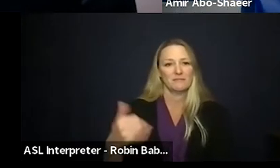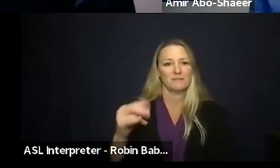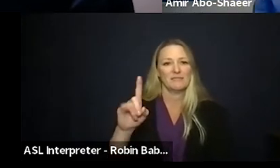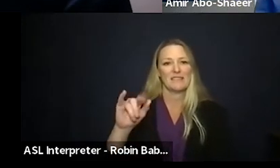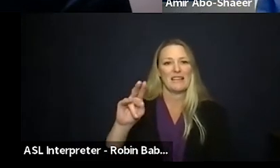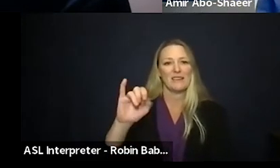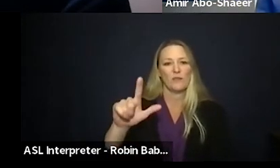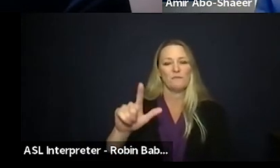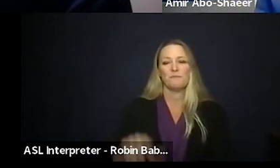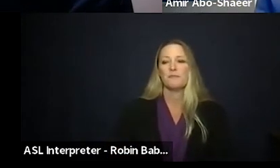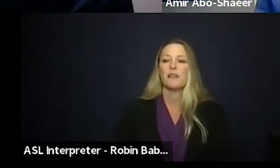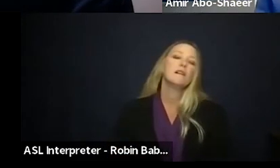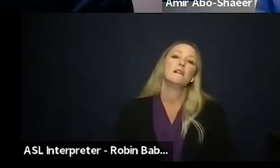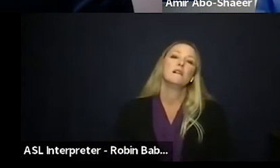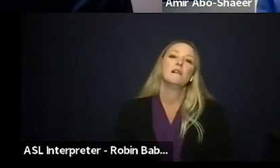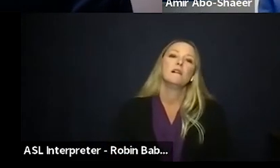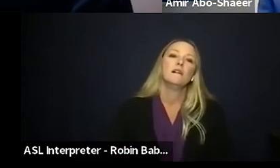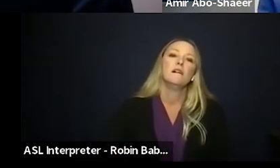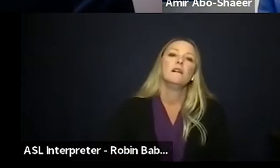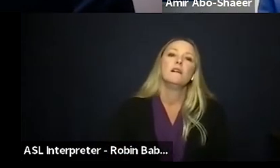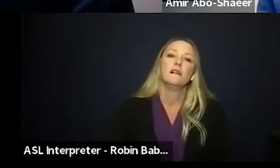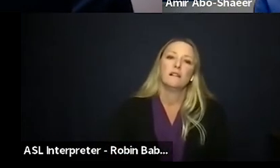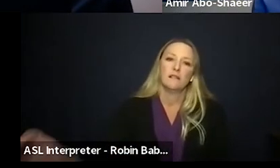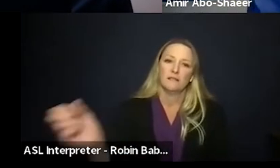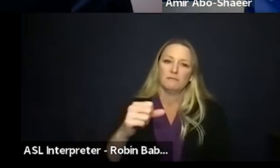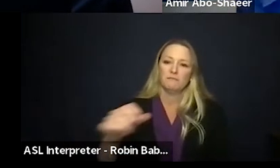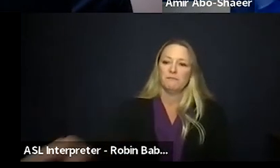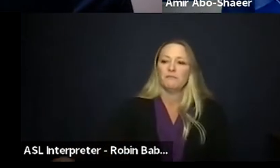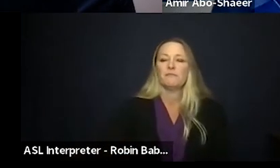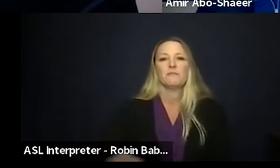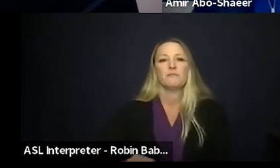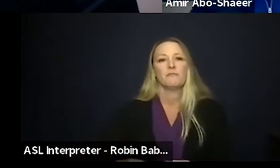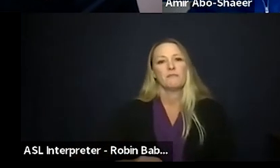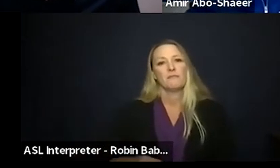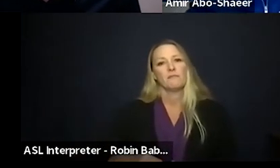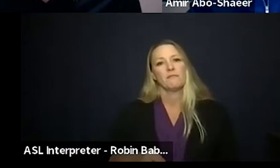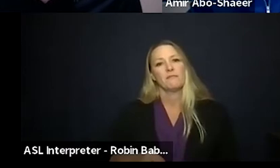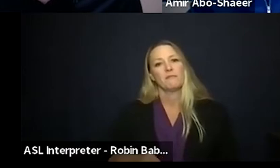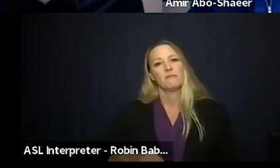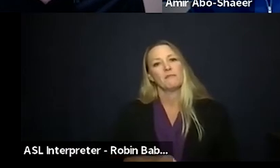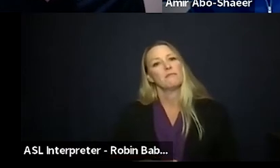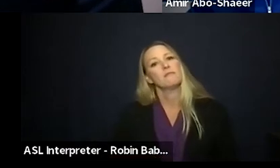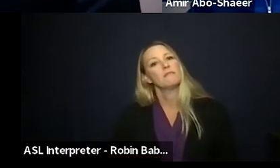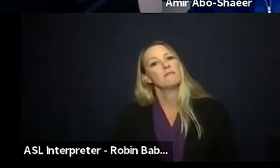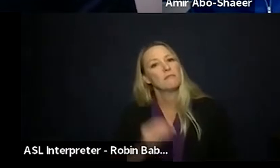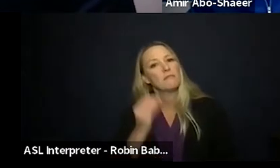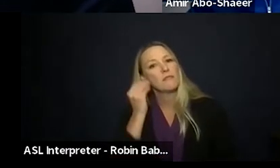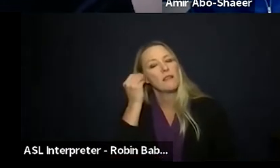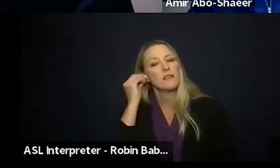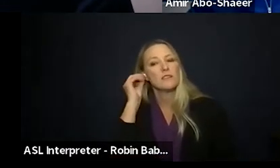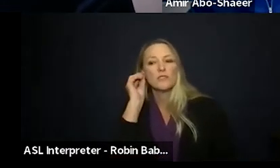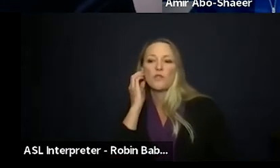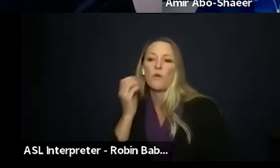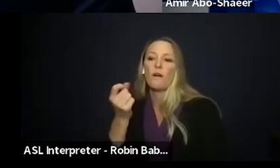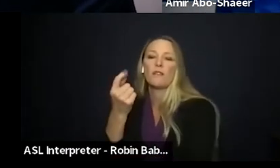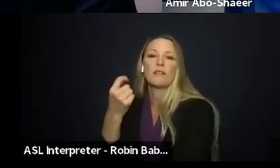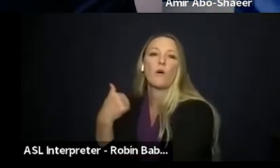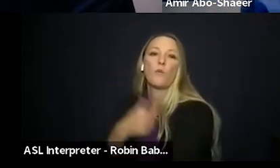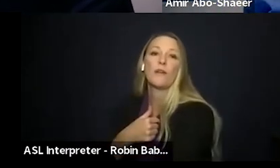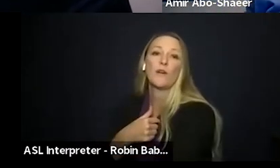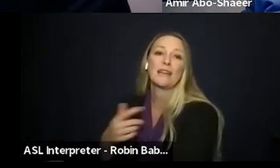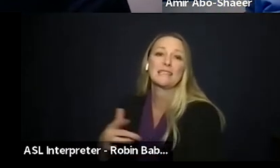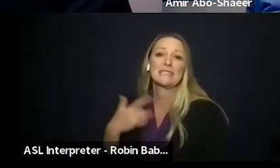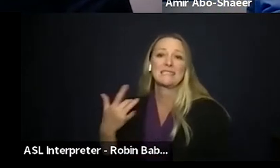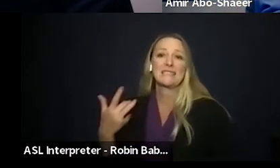i think following on there uh the dos pueblos engineering academy foundation is really excited to be able to have this opportunity to